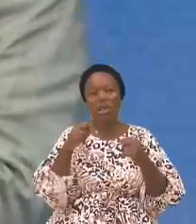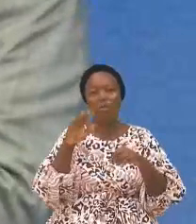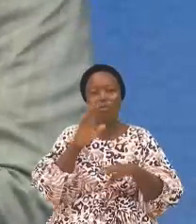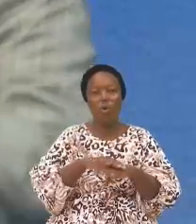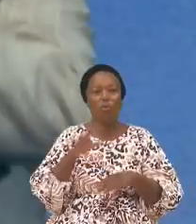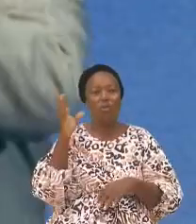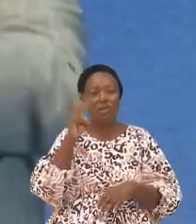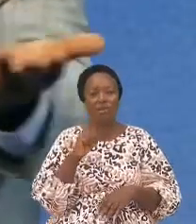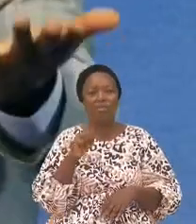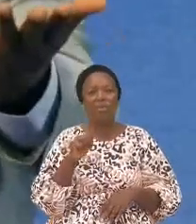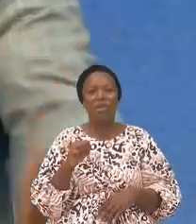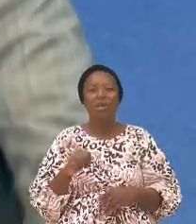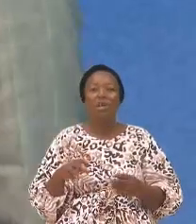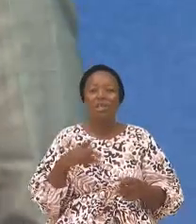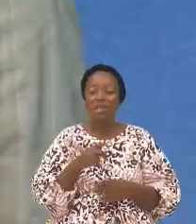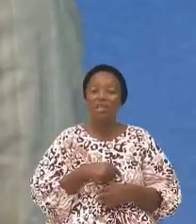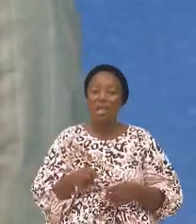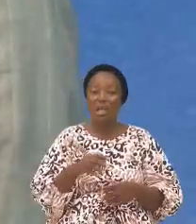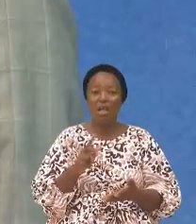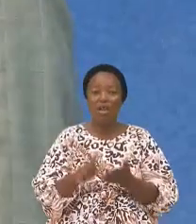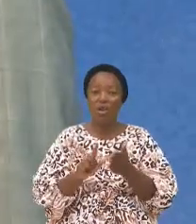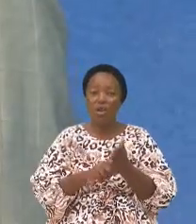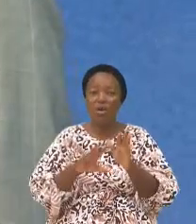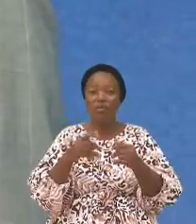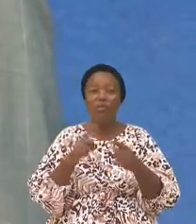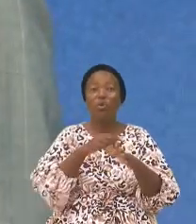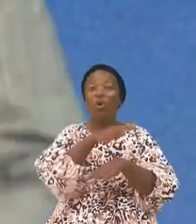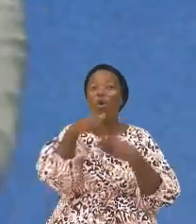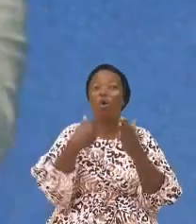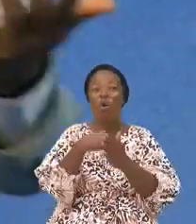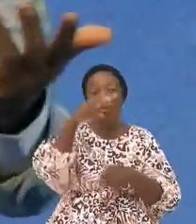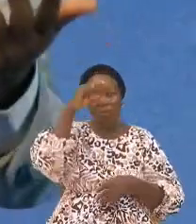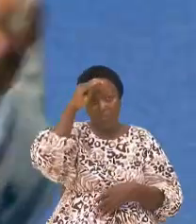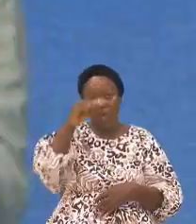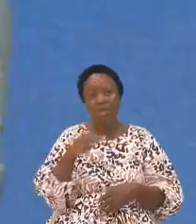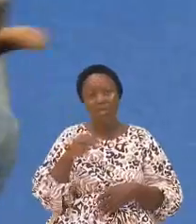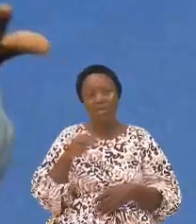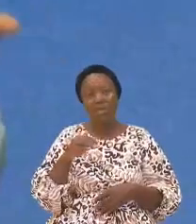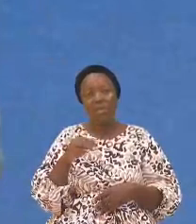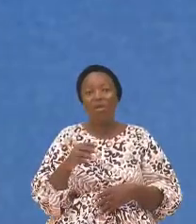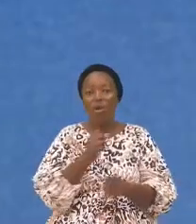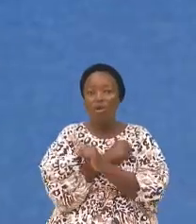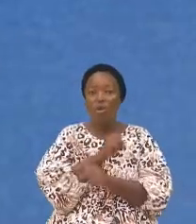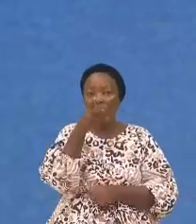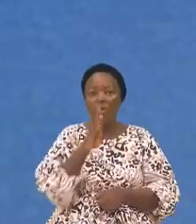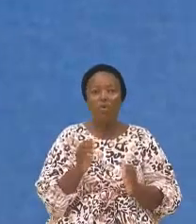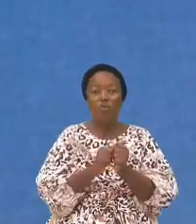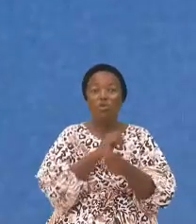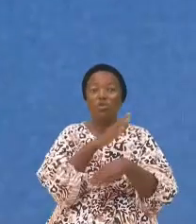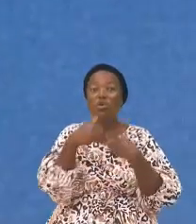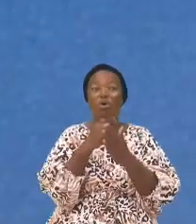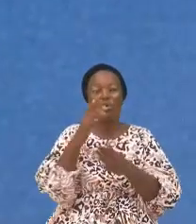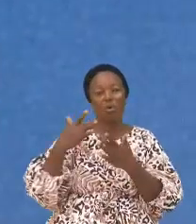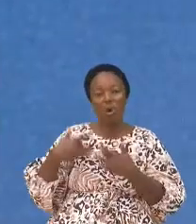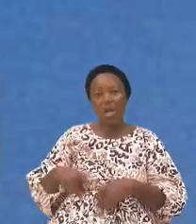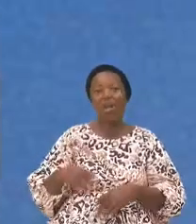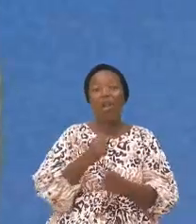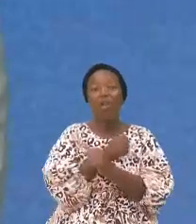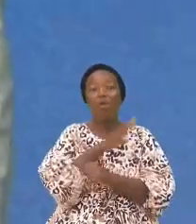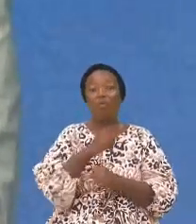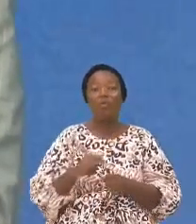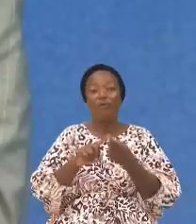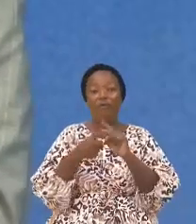broke that, and the curse came upon them. There is law given to the whole of humanity.